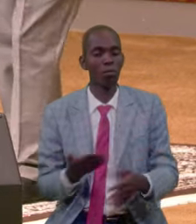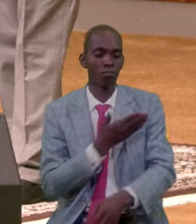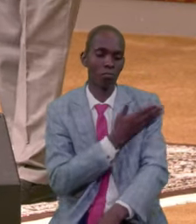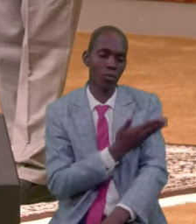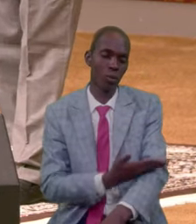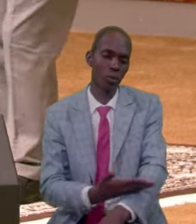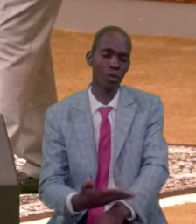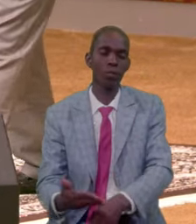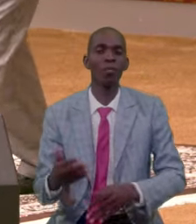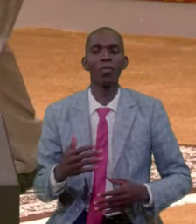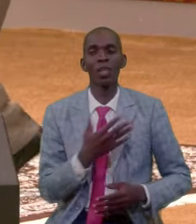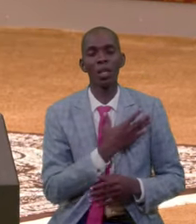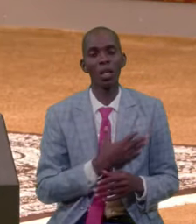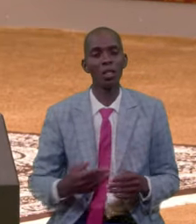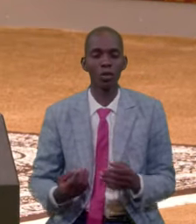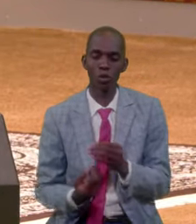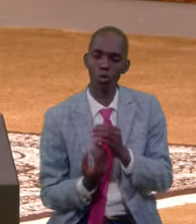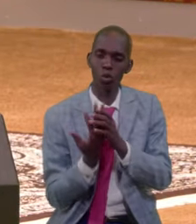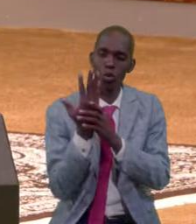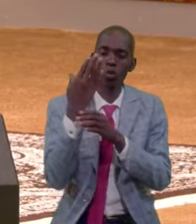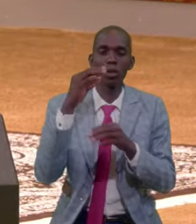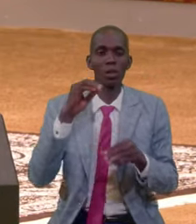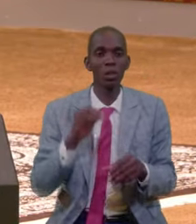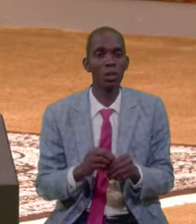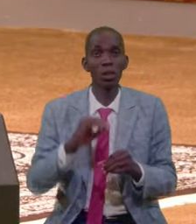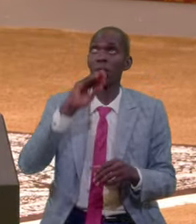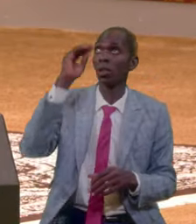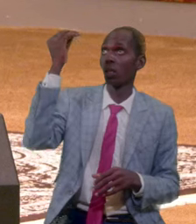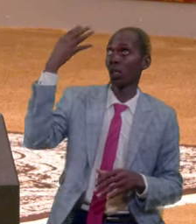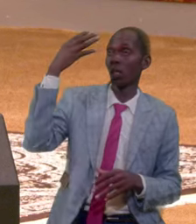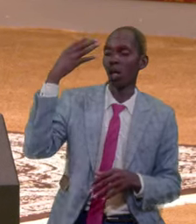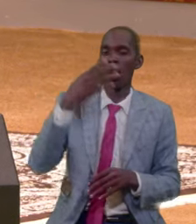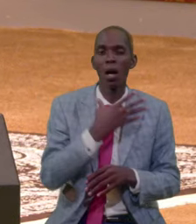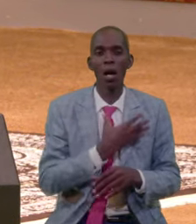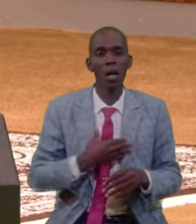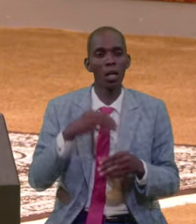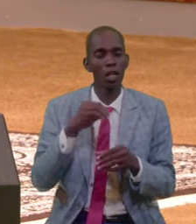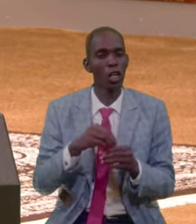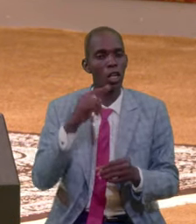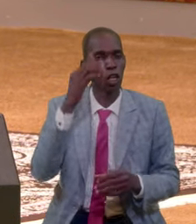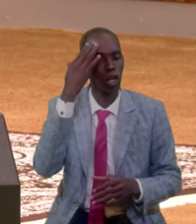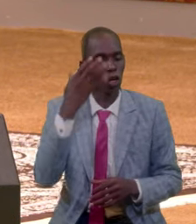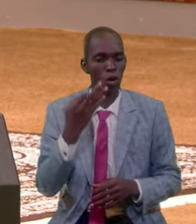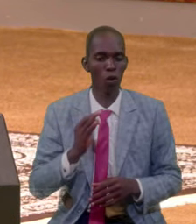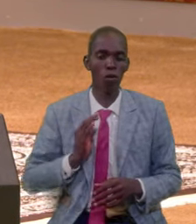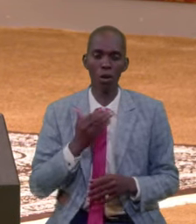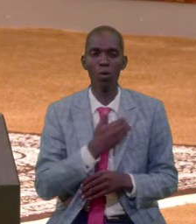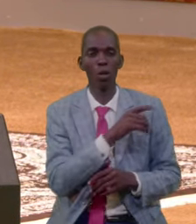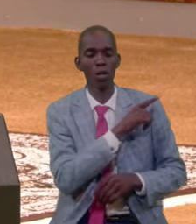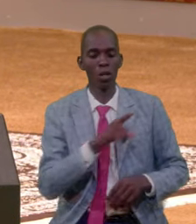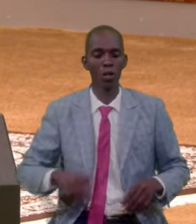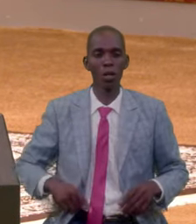grace and in the knowledge of our Lord and Savior Jesus Christ.